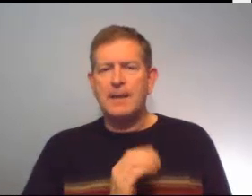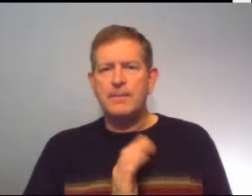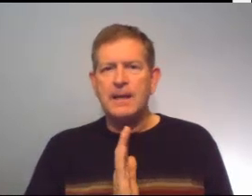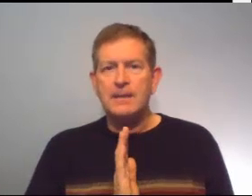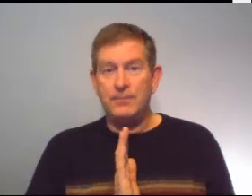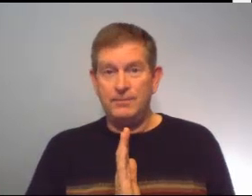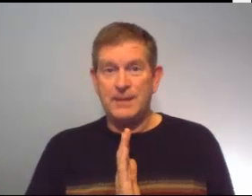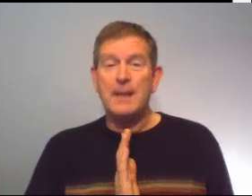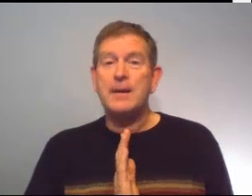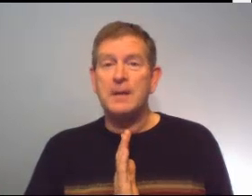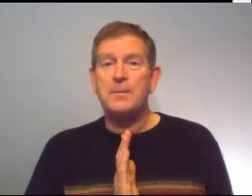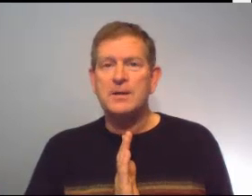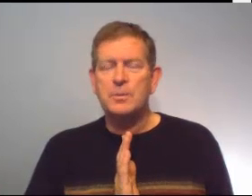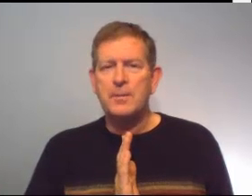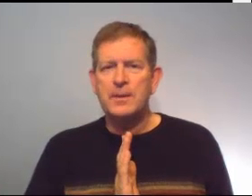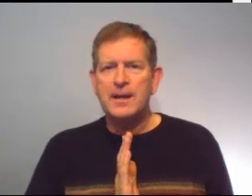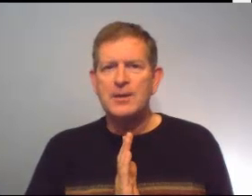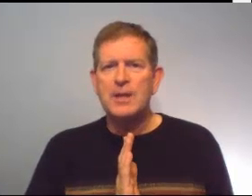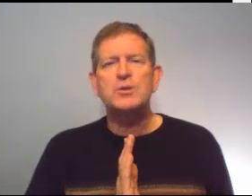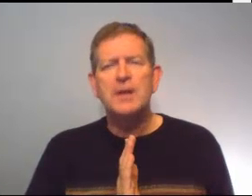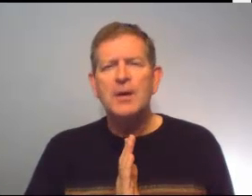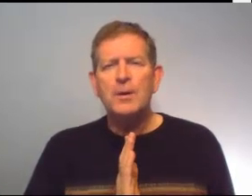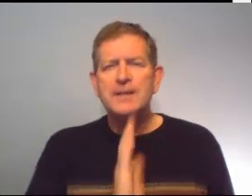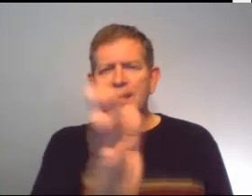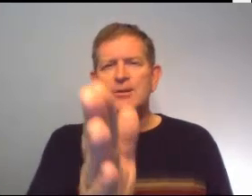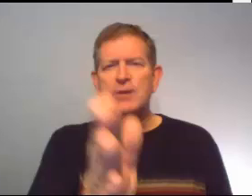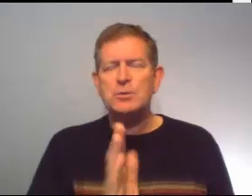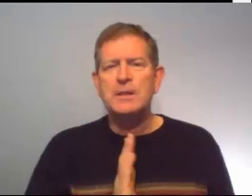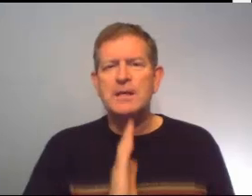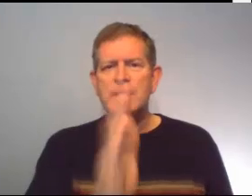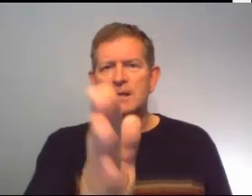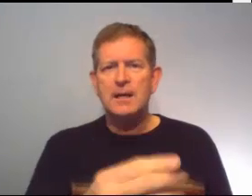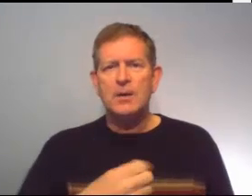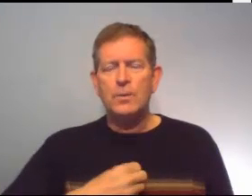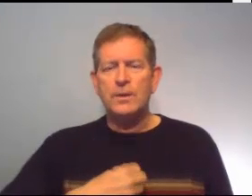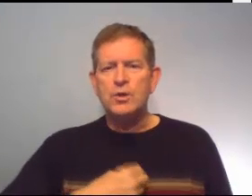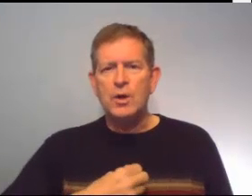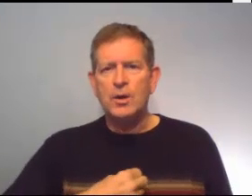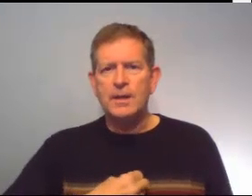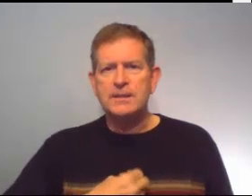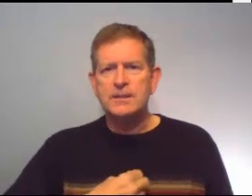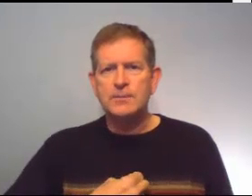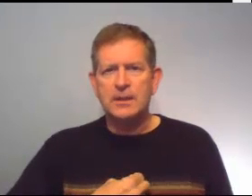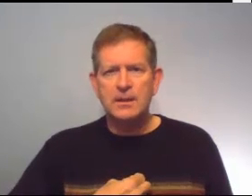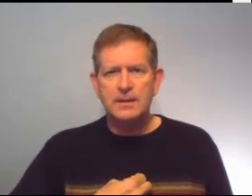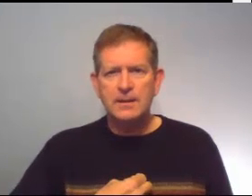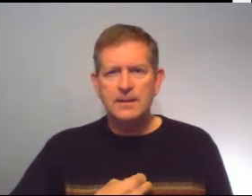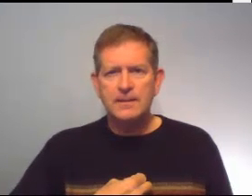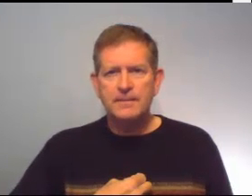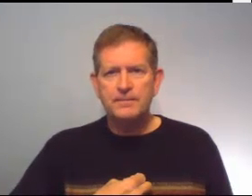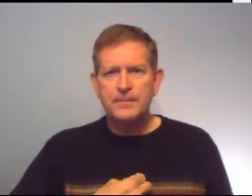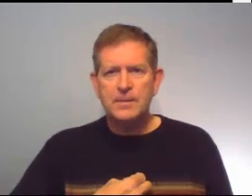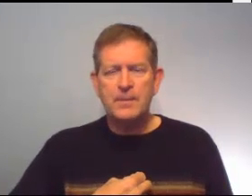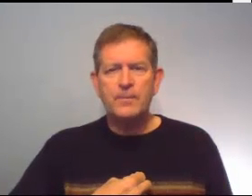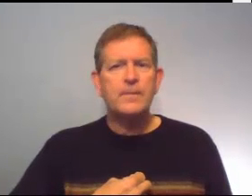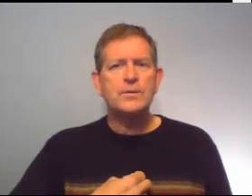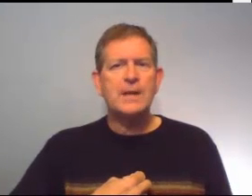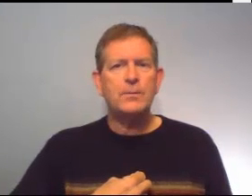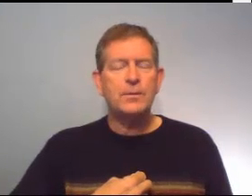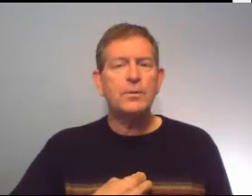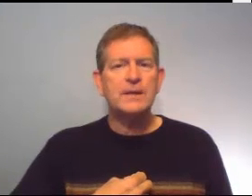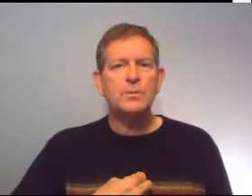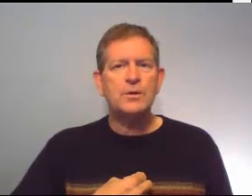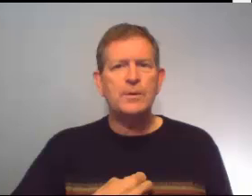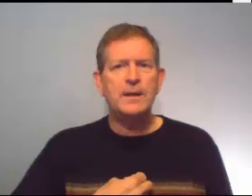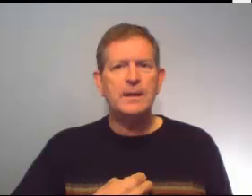verb. That's not complicated. The complicated part is remembering the conjugation. What is the conjugation with ir when yo is the subject? You remember from the